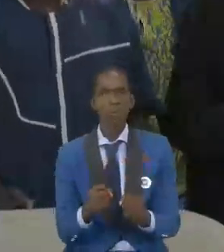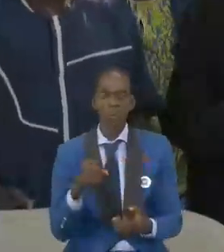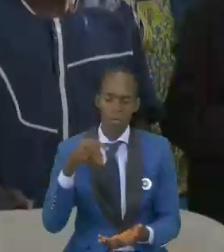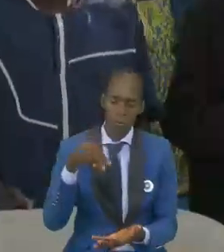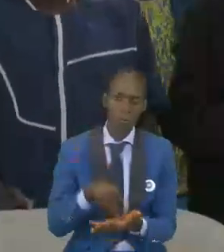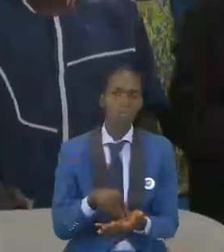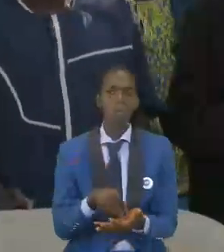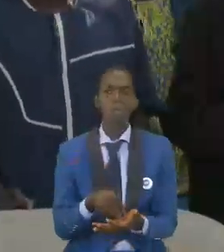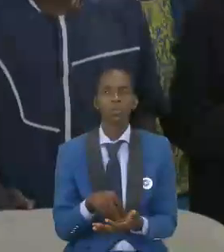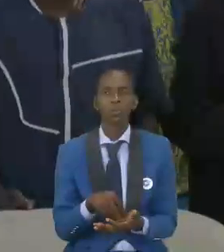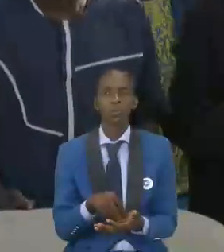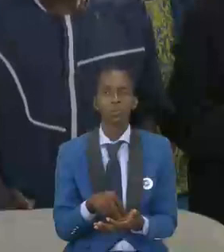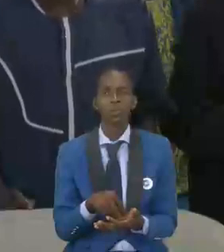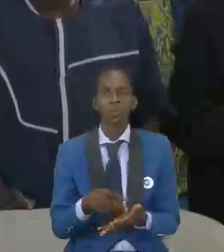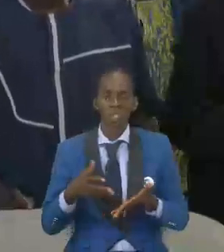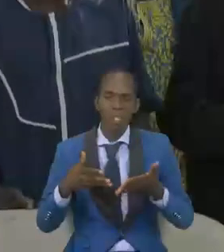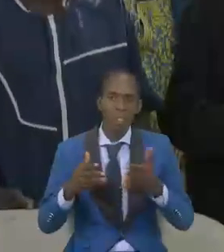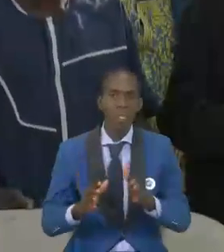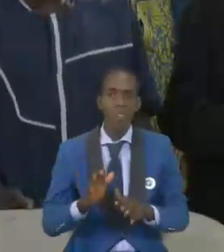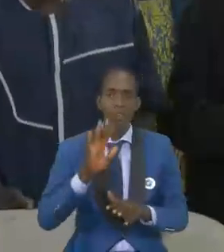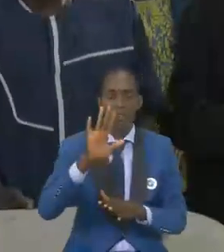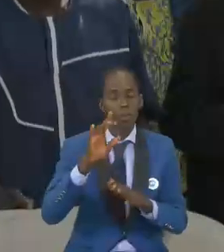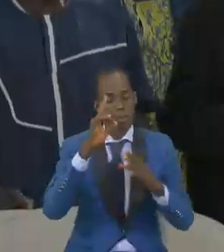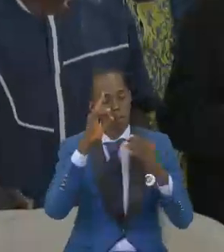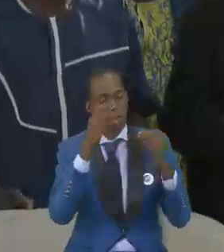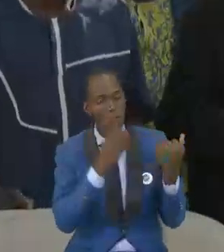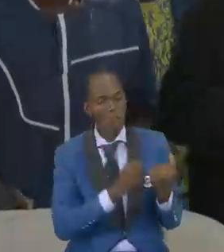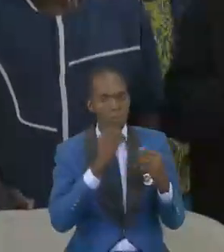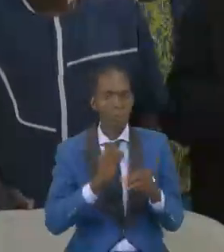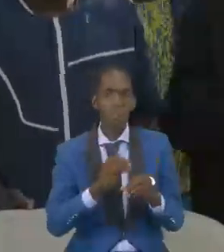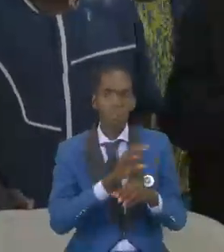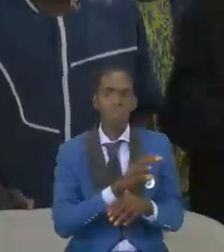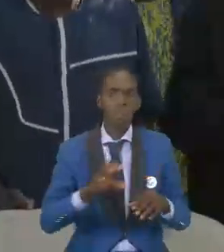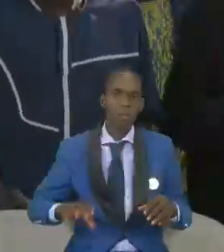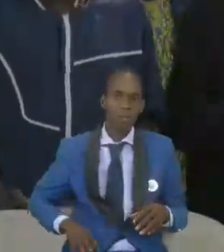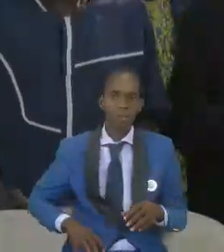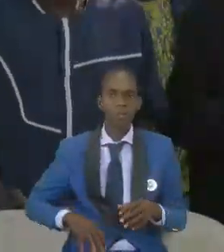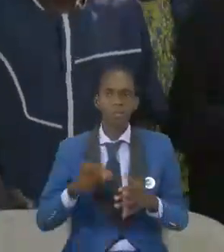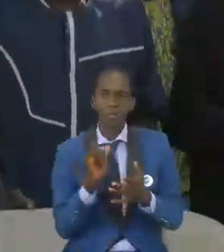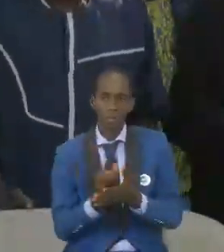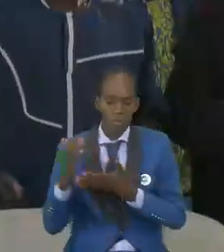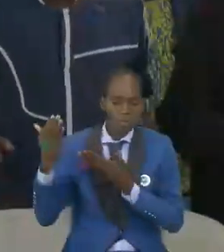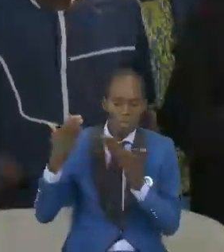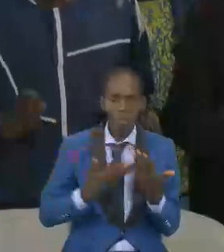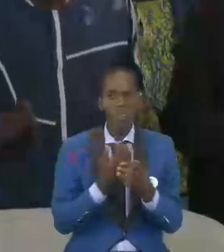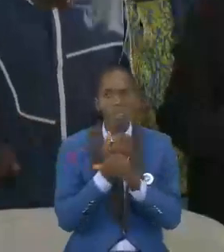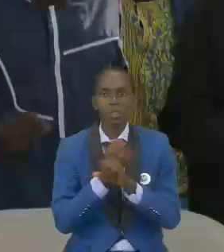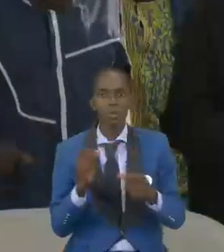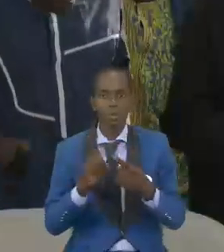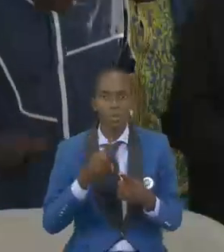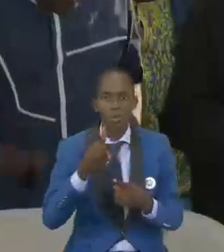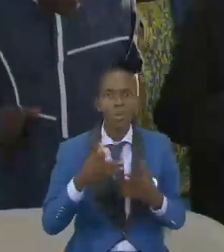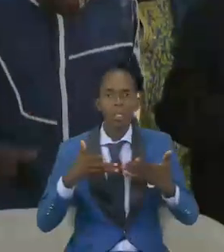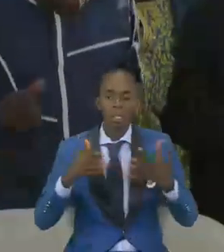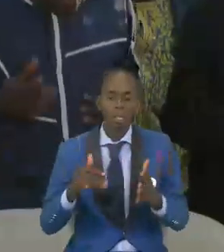Stand. Let your faith in Christ that brought salvation to you, let it make